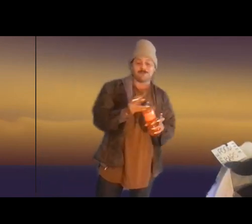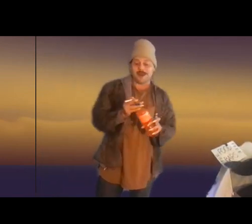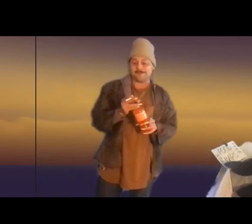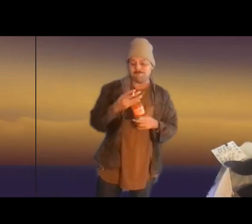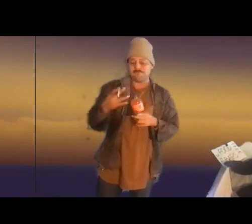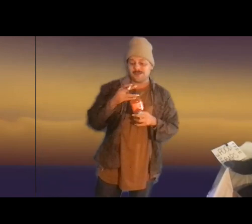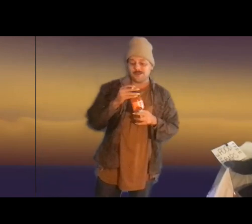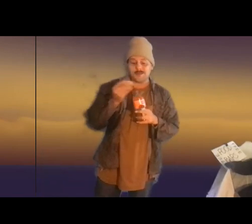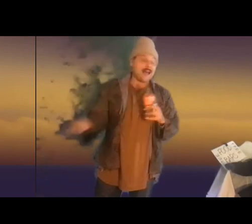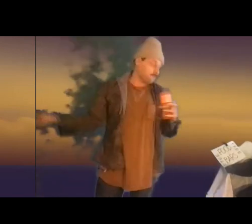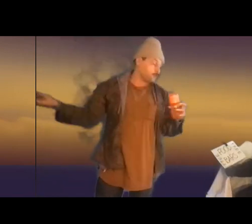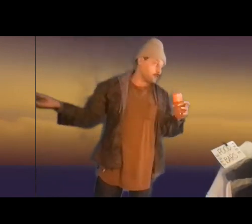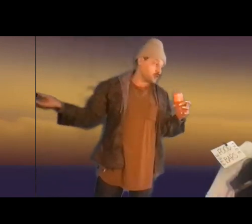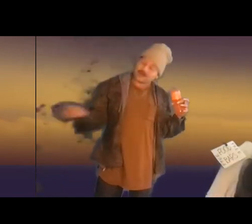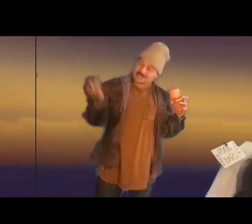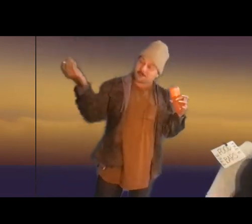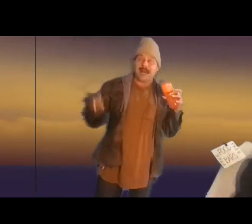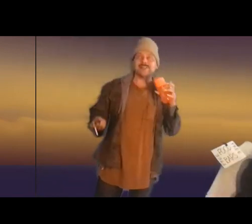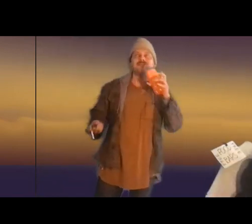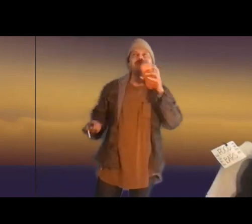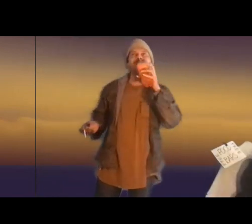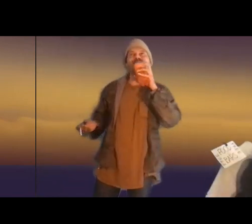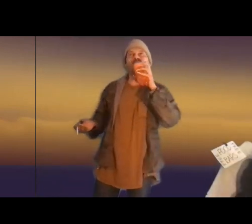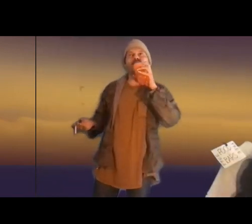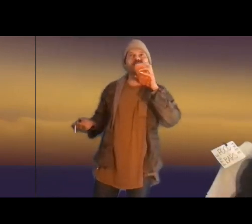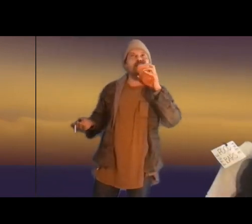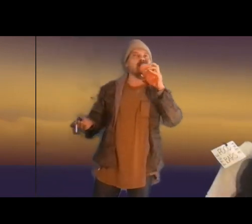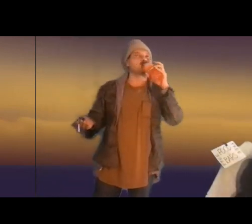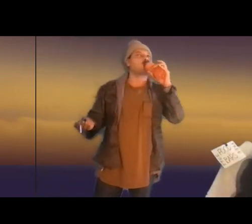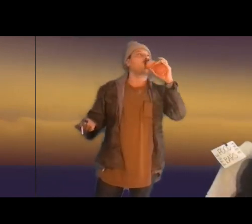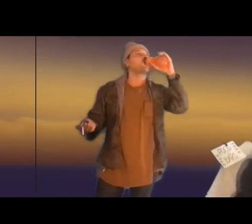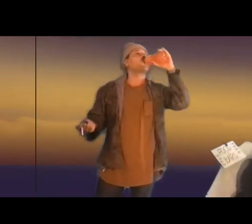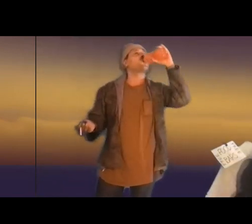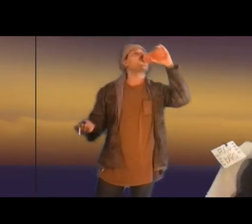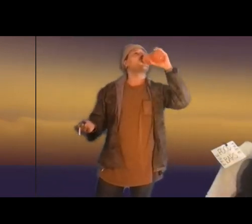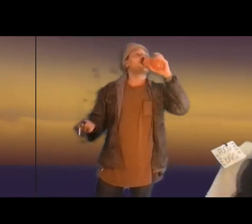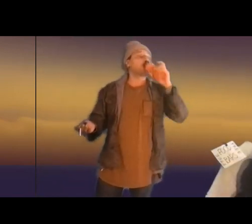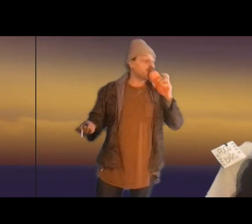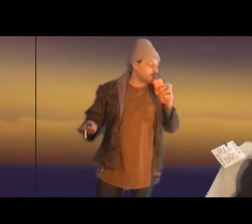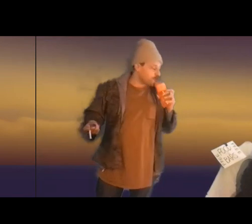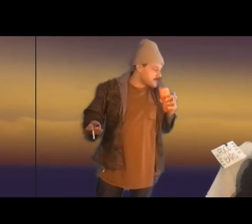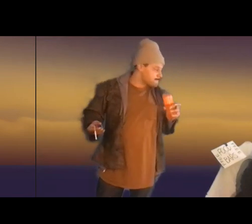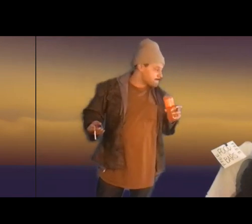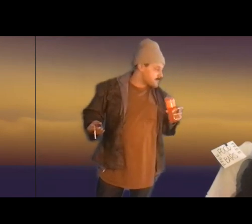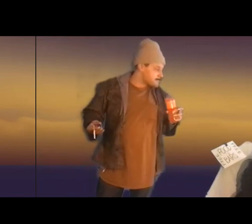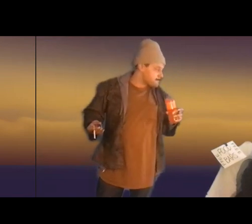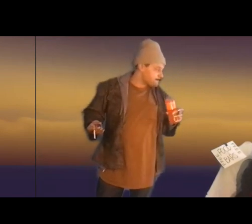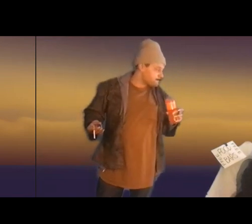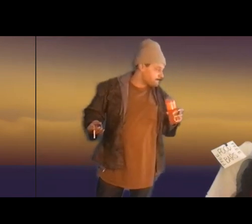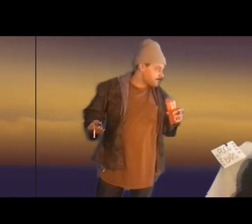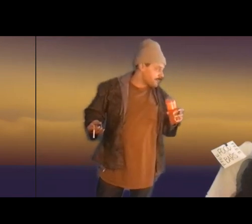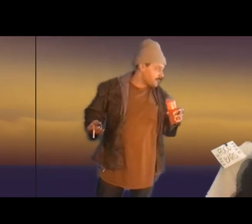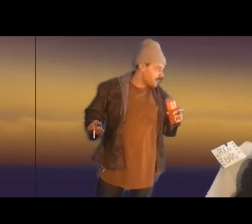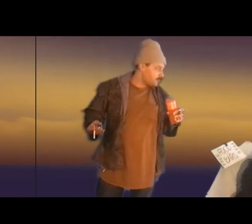I was right. The high fructose corn syrup kind of turns me into a raging asshole. So you don't have a choice but to be